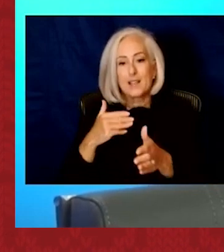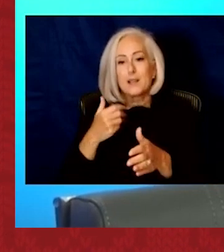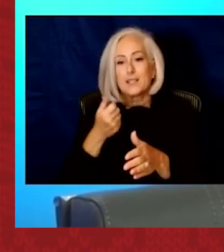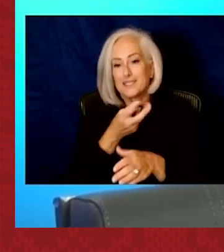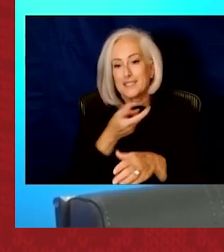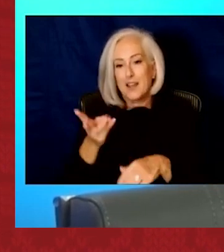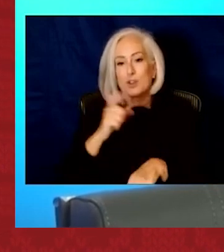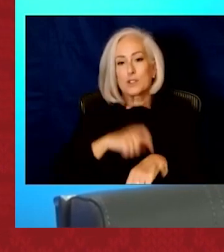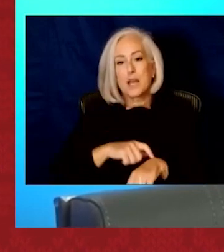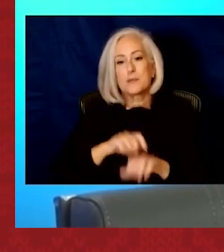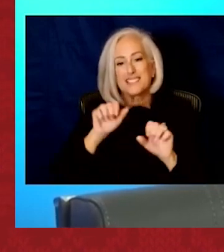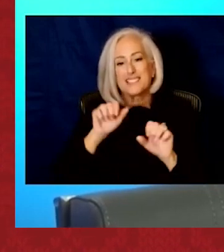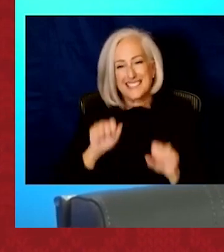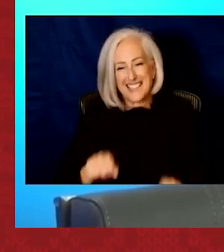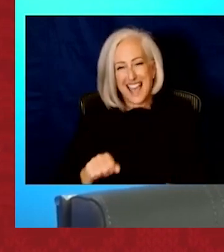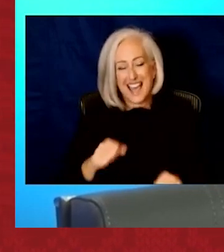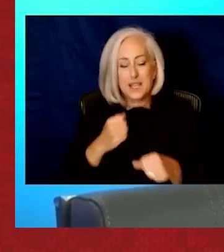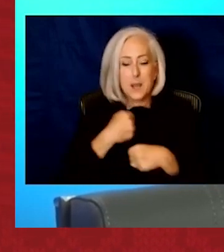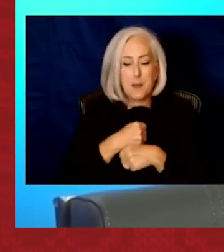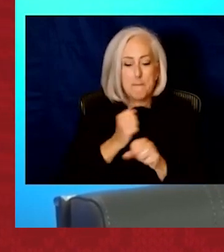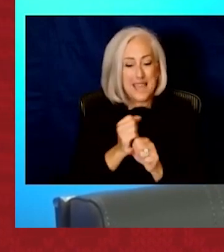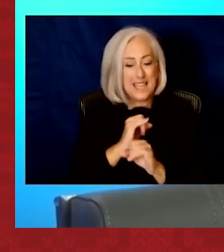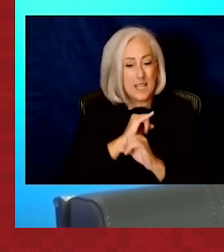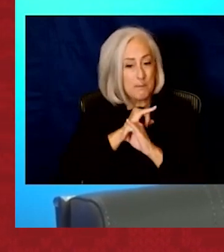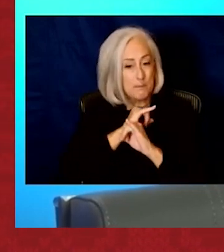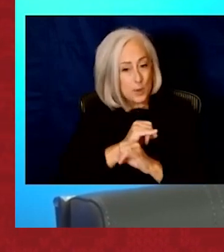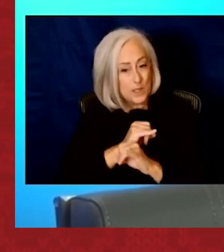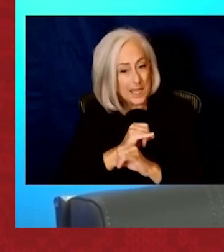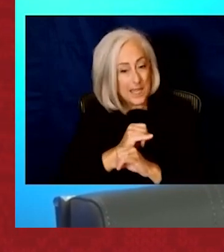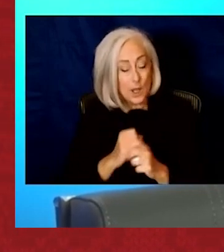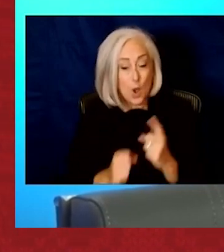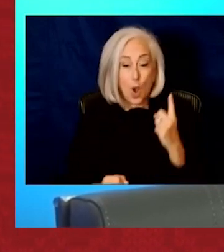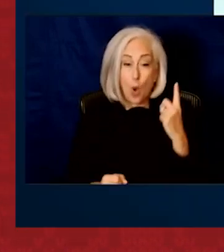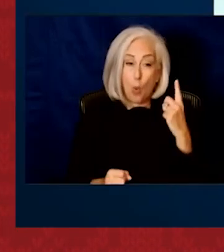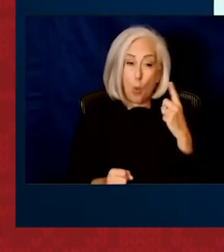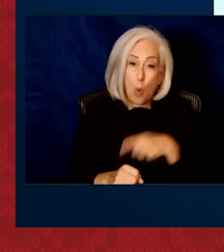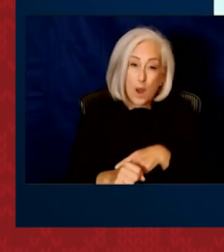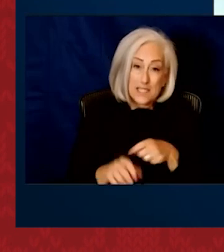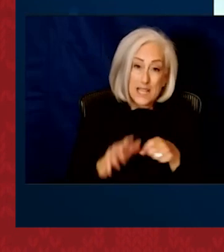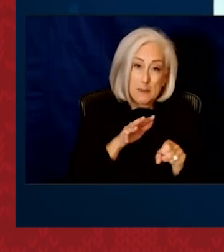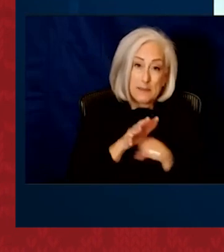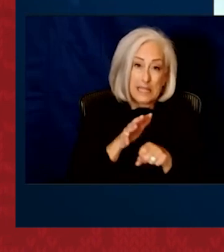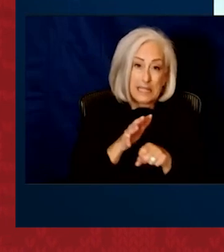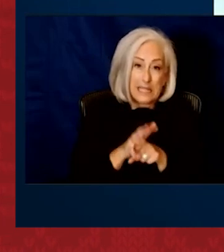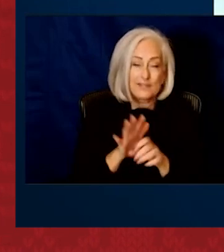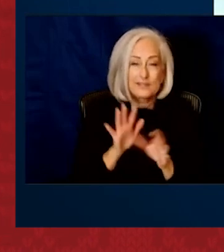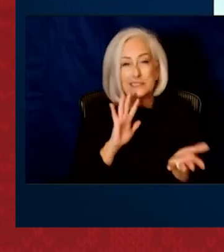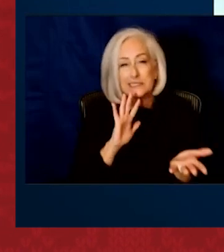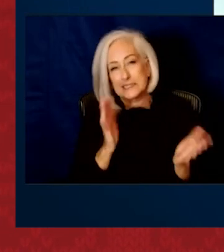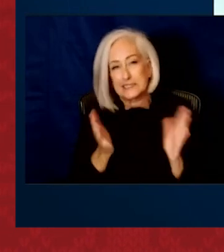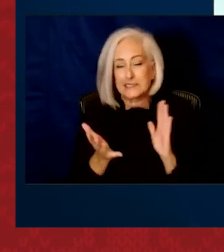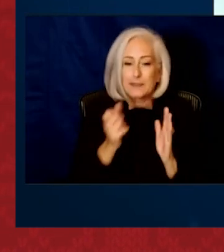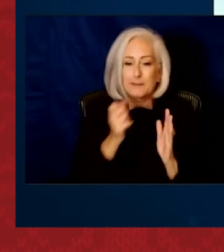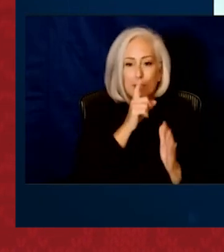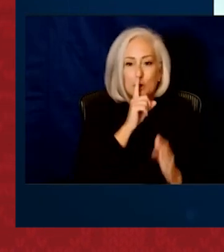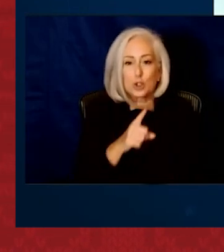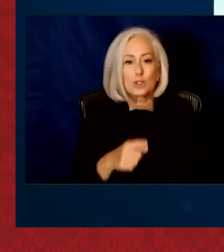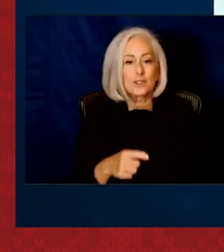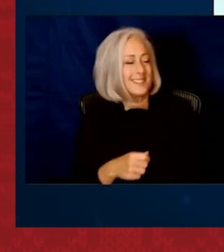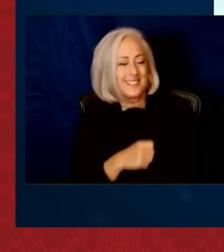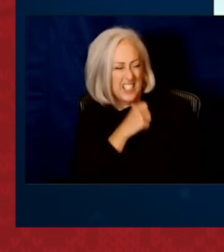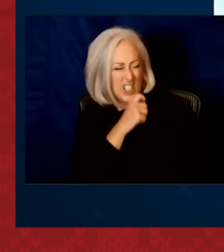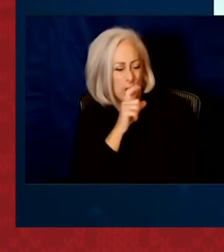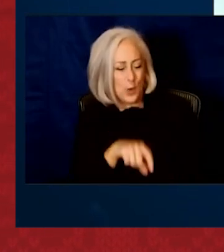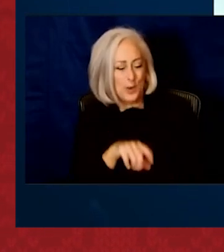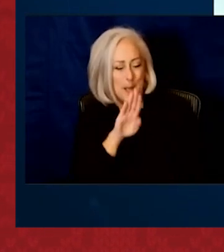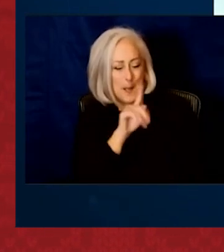I'm not sure if just one is enough, to be honest. You don't need a booster.